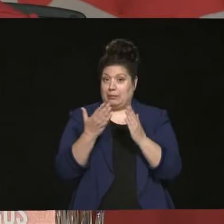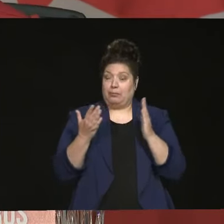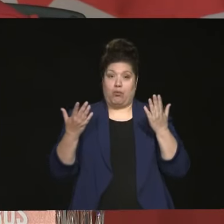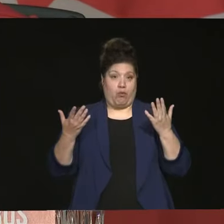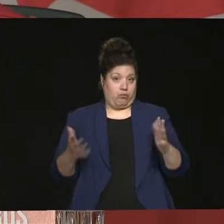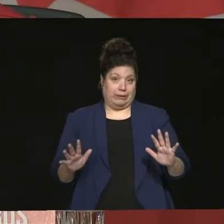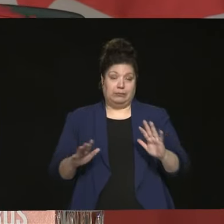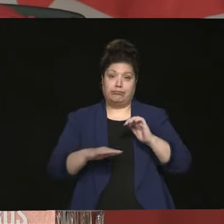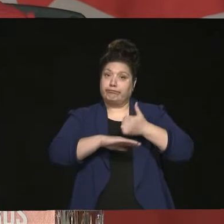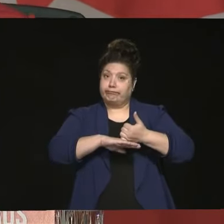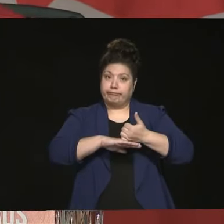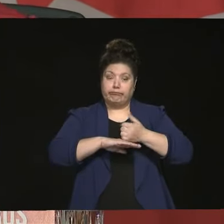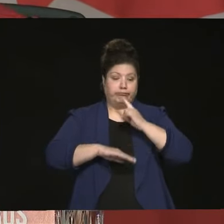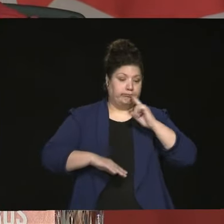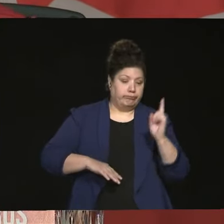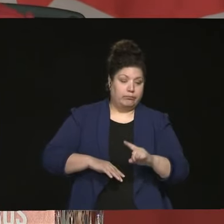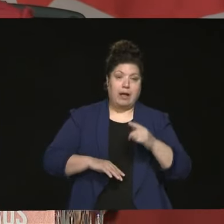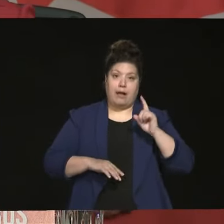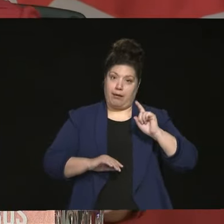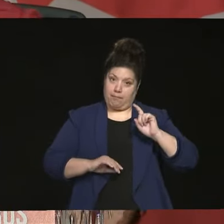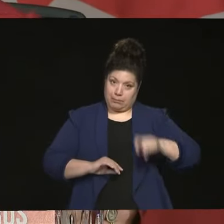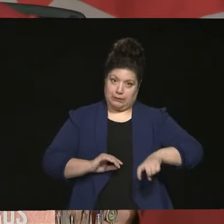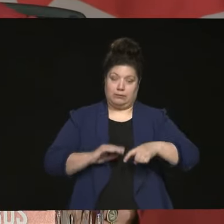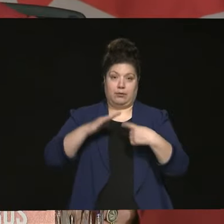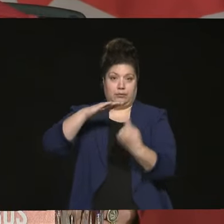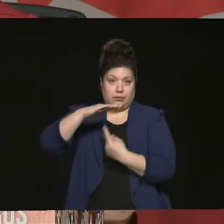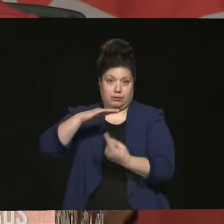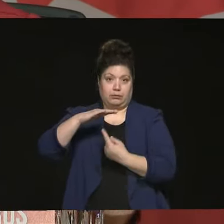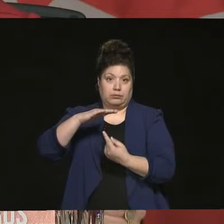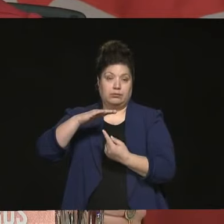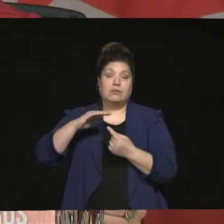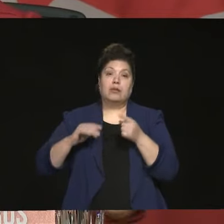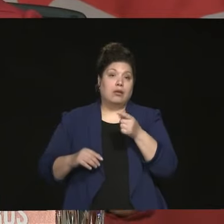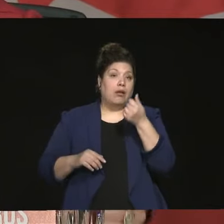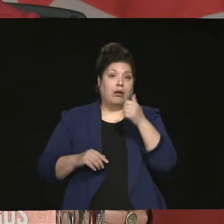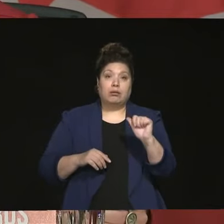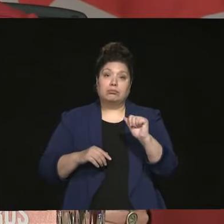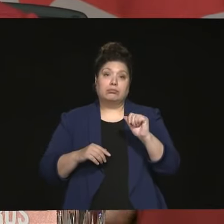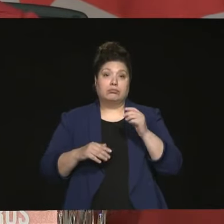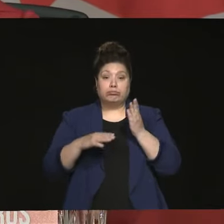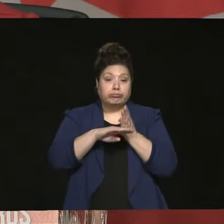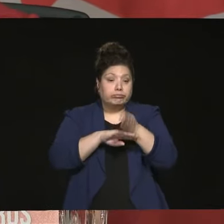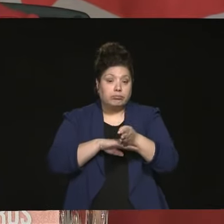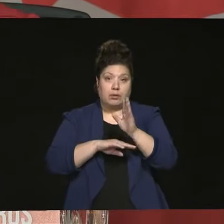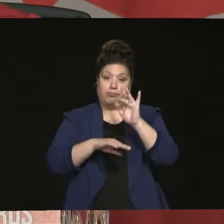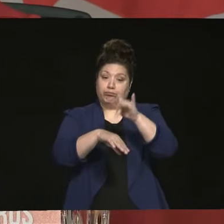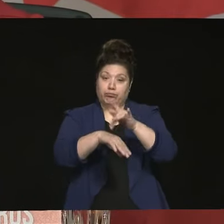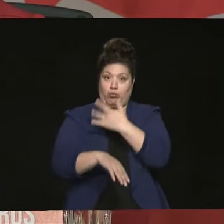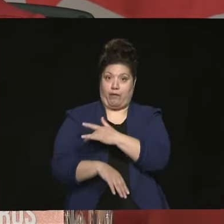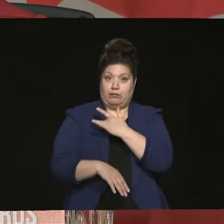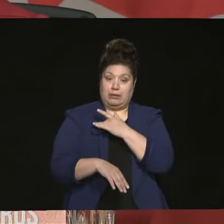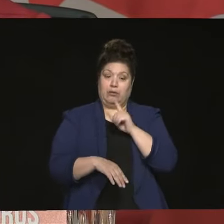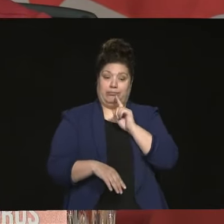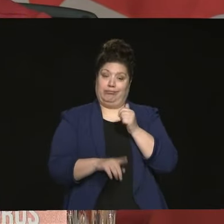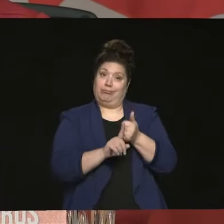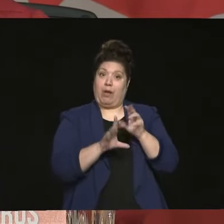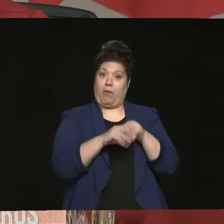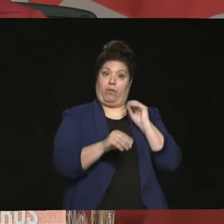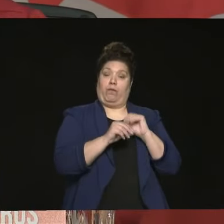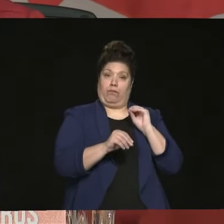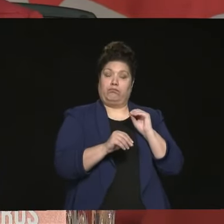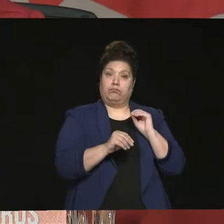self-isolation requirements for anyone coming into the province from outside. The provinces and territories that have